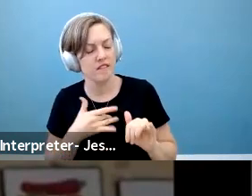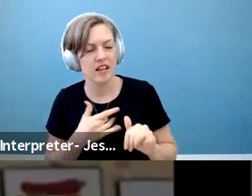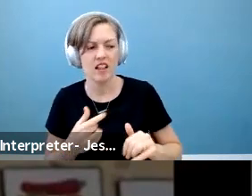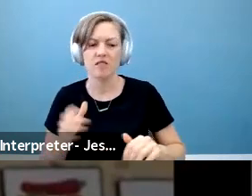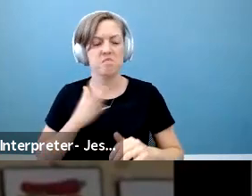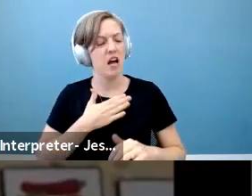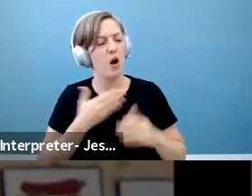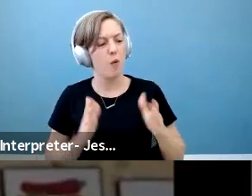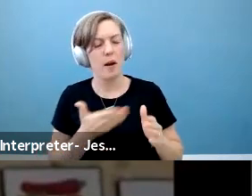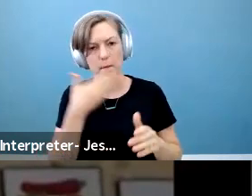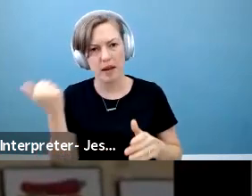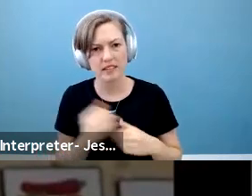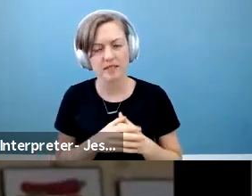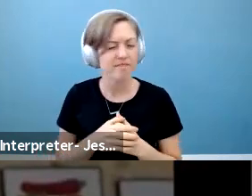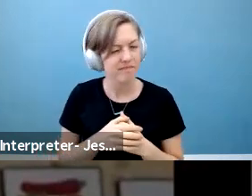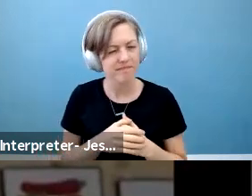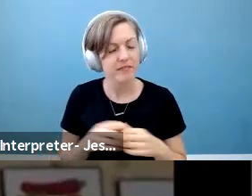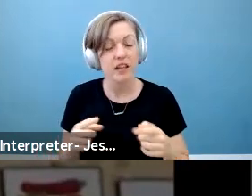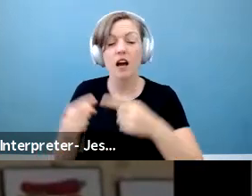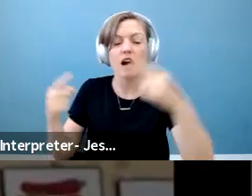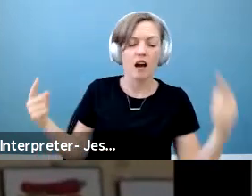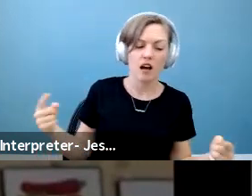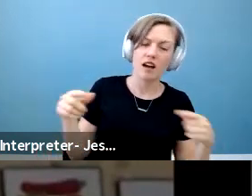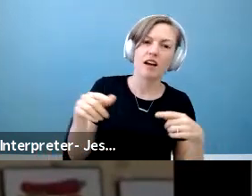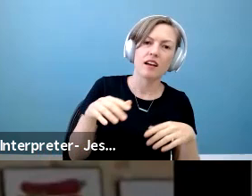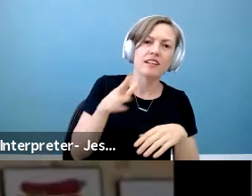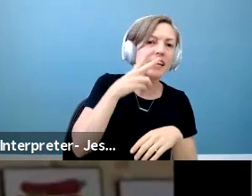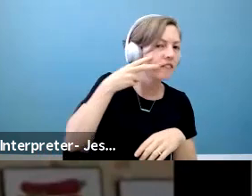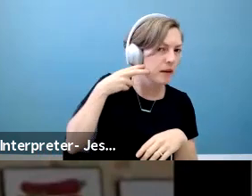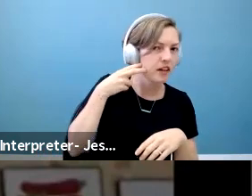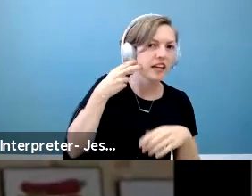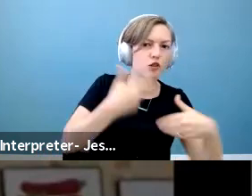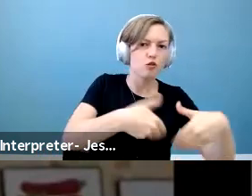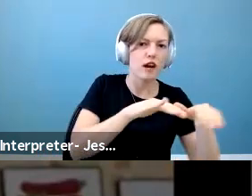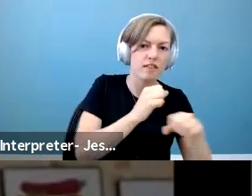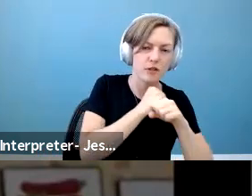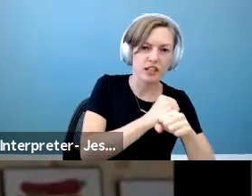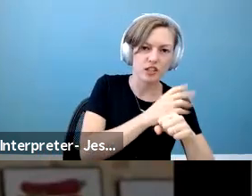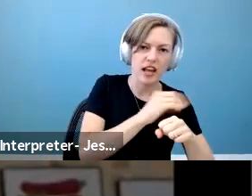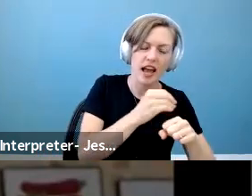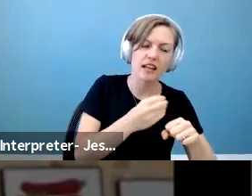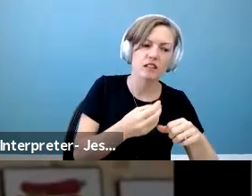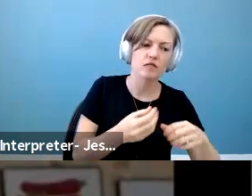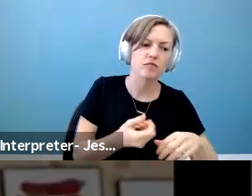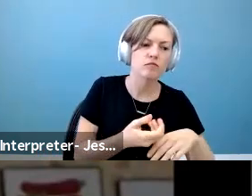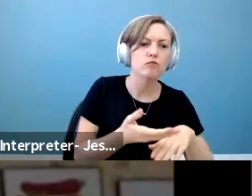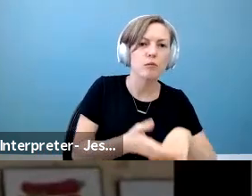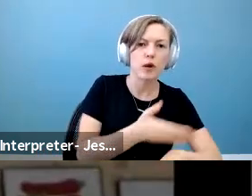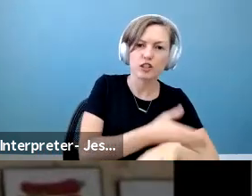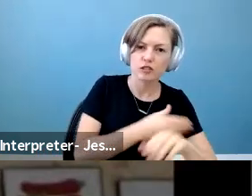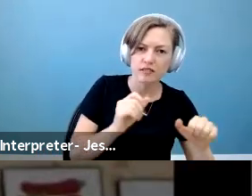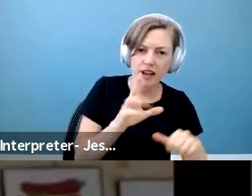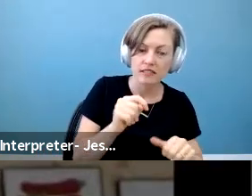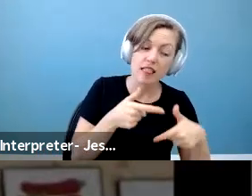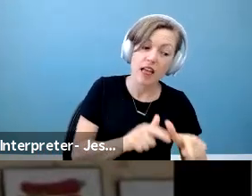the opposite side of this discussion, the Native American Grave Protection and Reparation Act allows our burial sites and